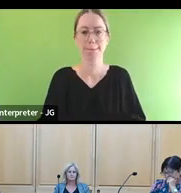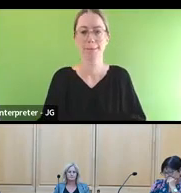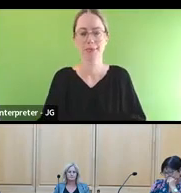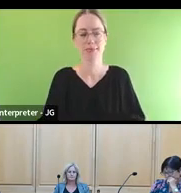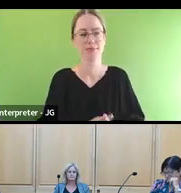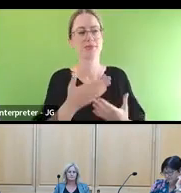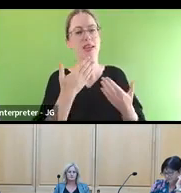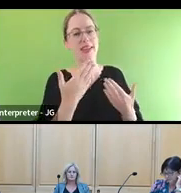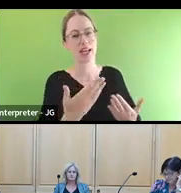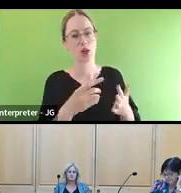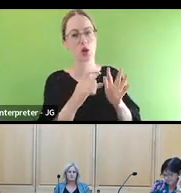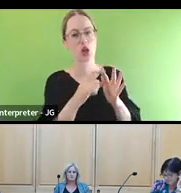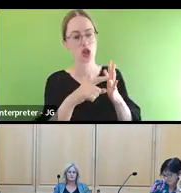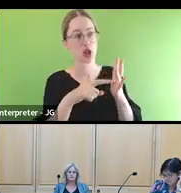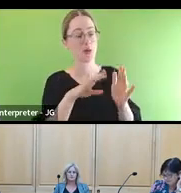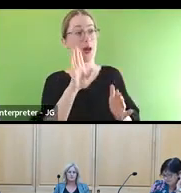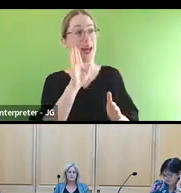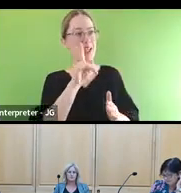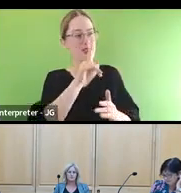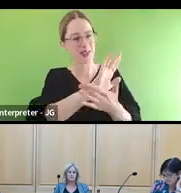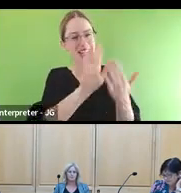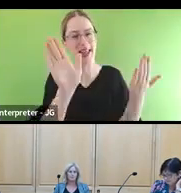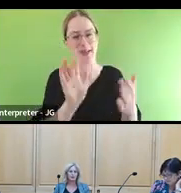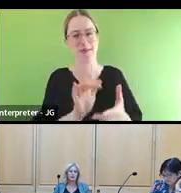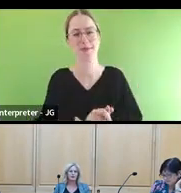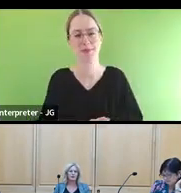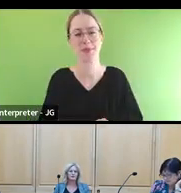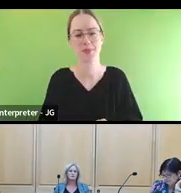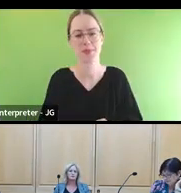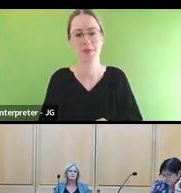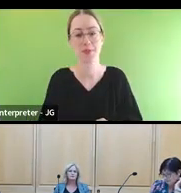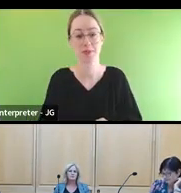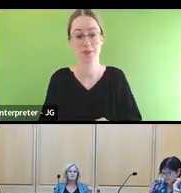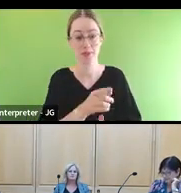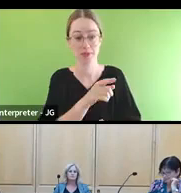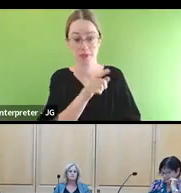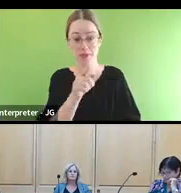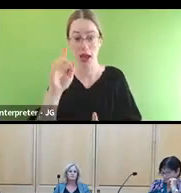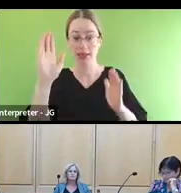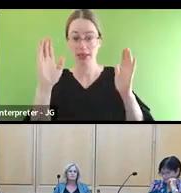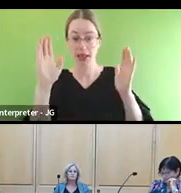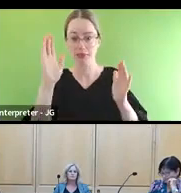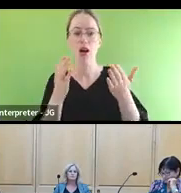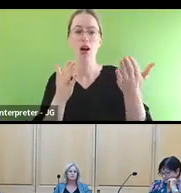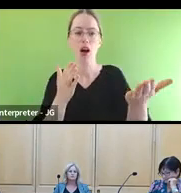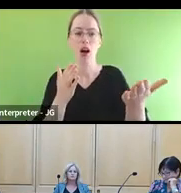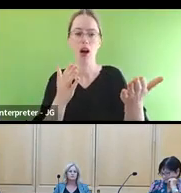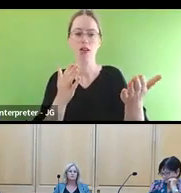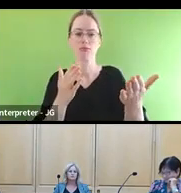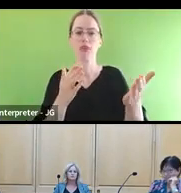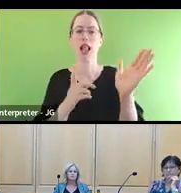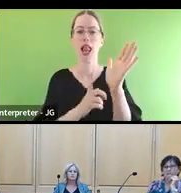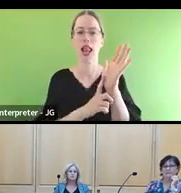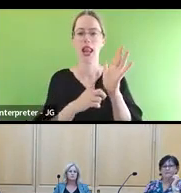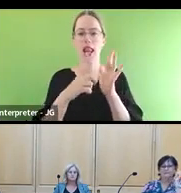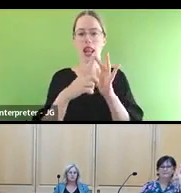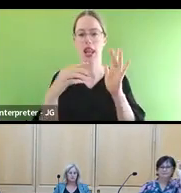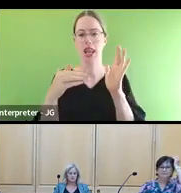Thank you, Dot. We've heard you loud and clearly. Members, do you have a question? Dr. Liz Craig.